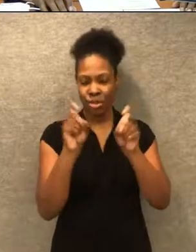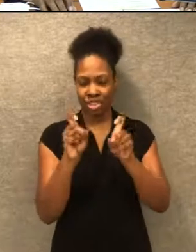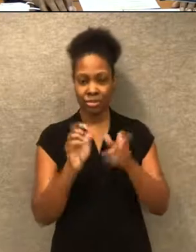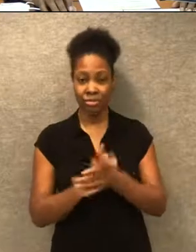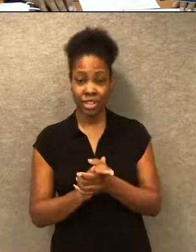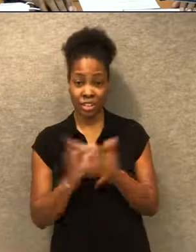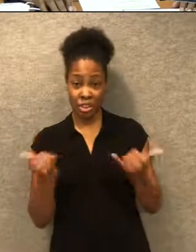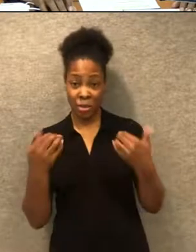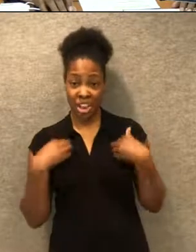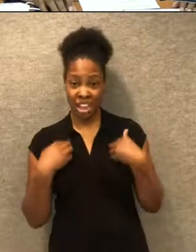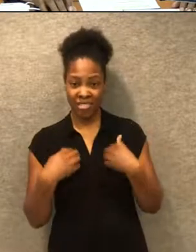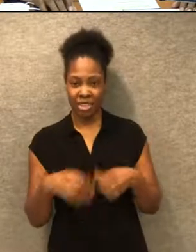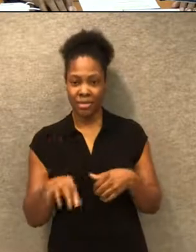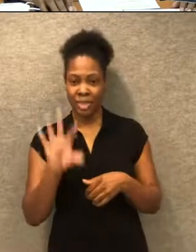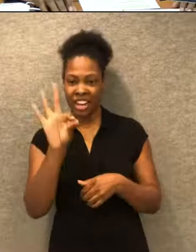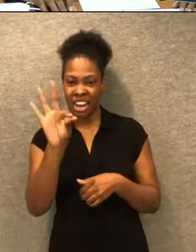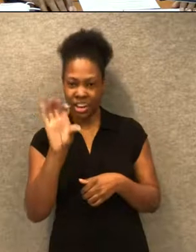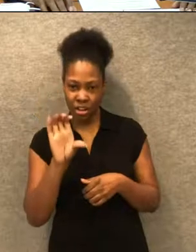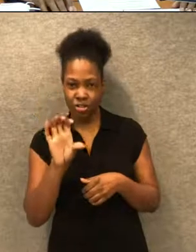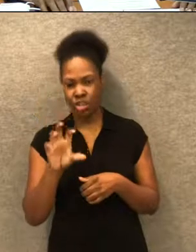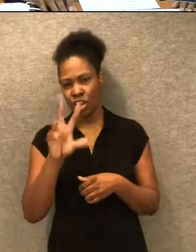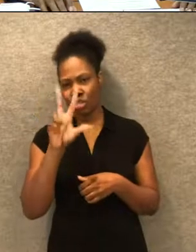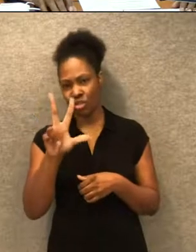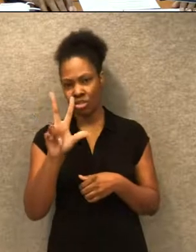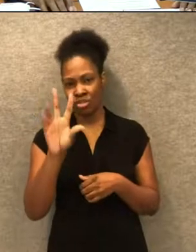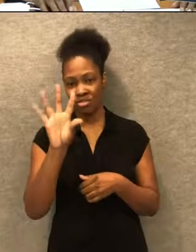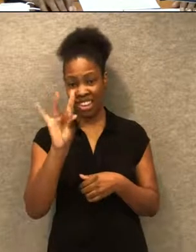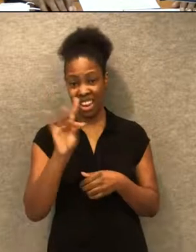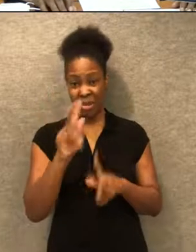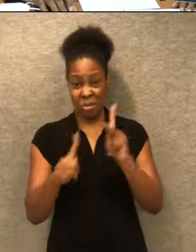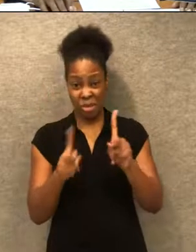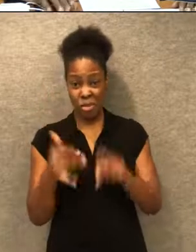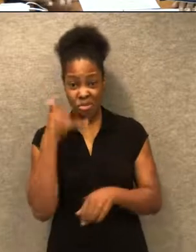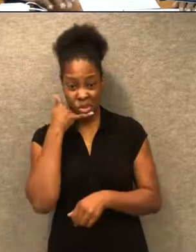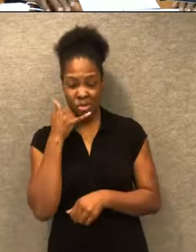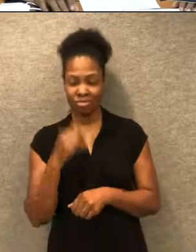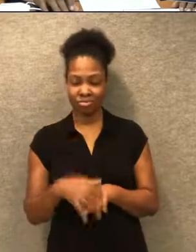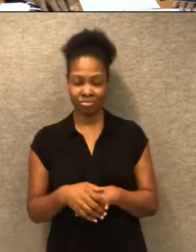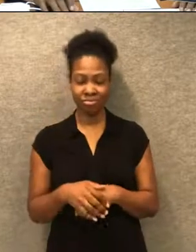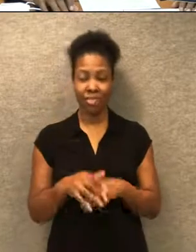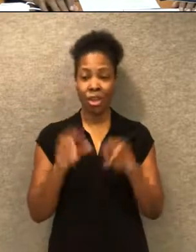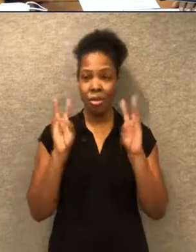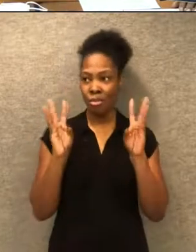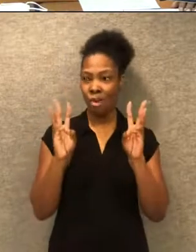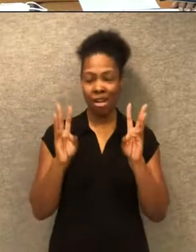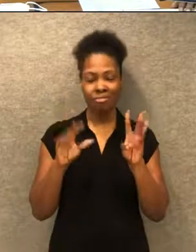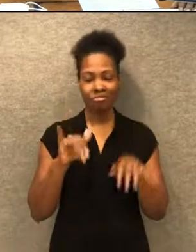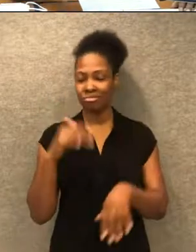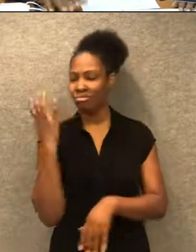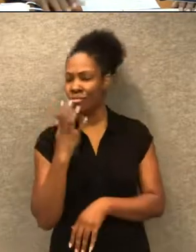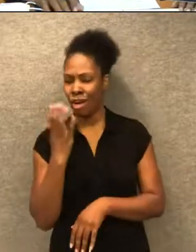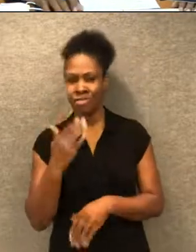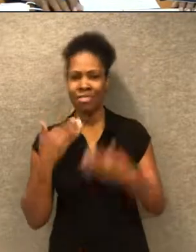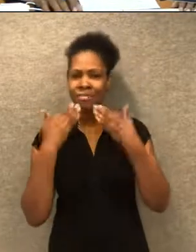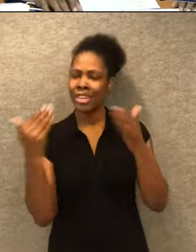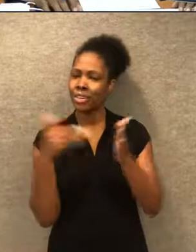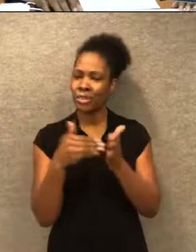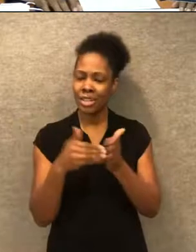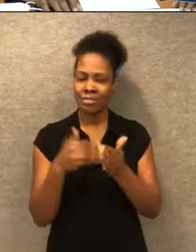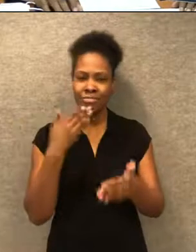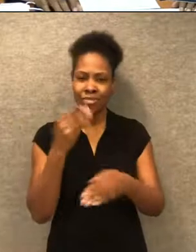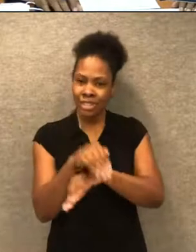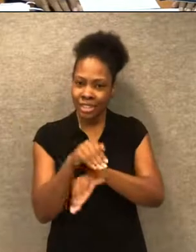have 938 people on the line, and we should begin. Wow. Thank you so much, Rachel. Again, good evening to